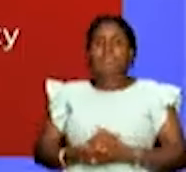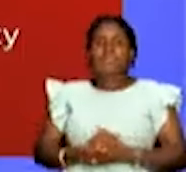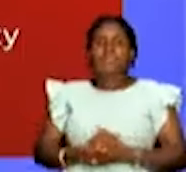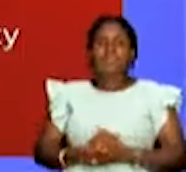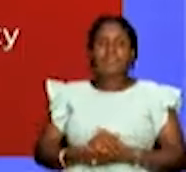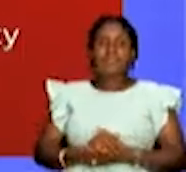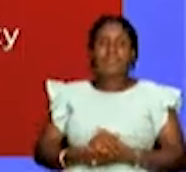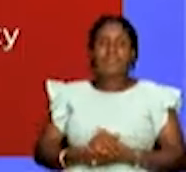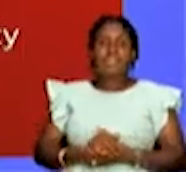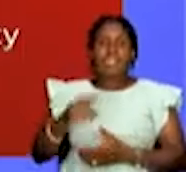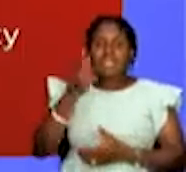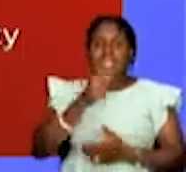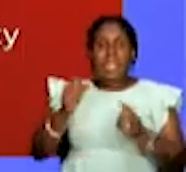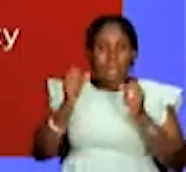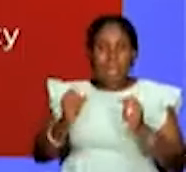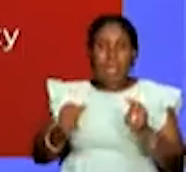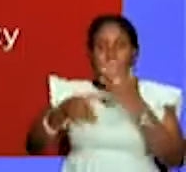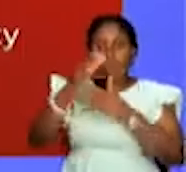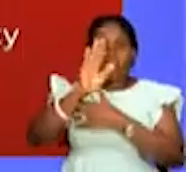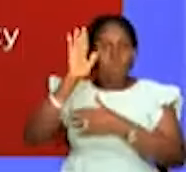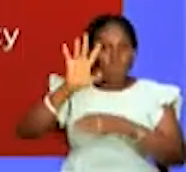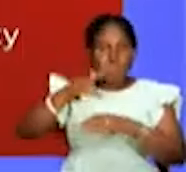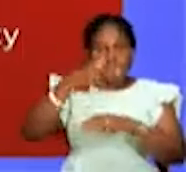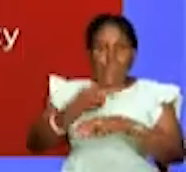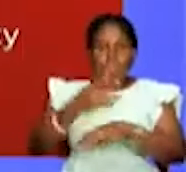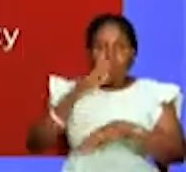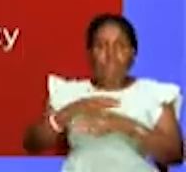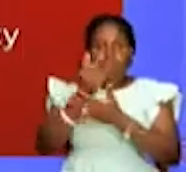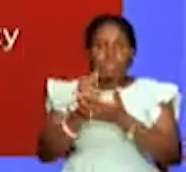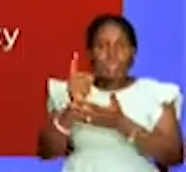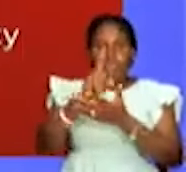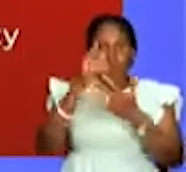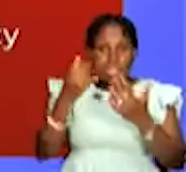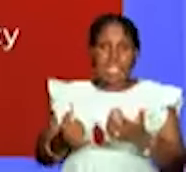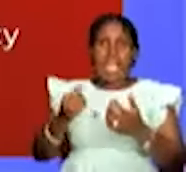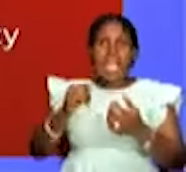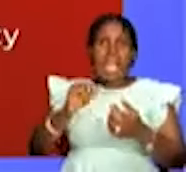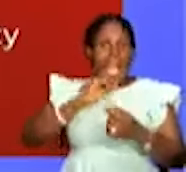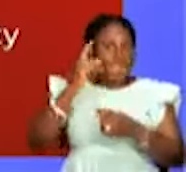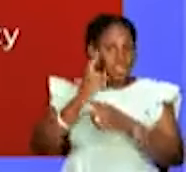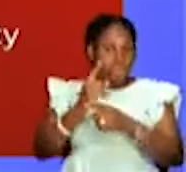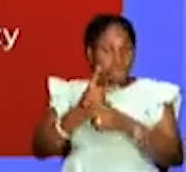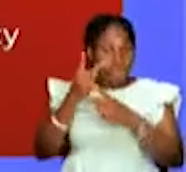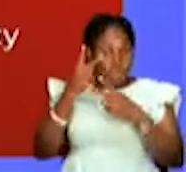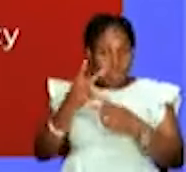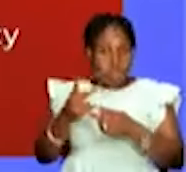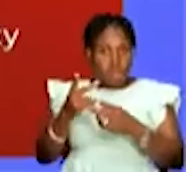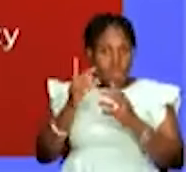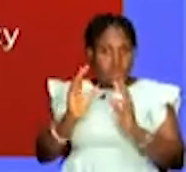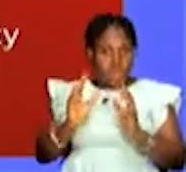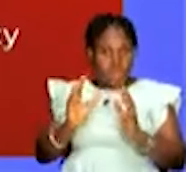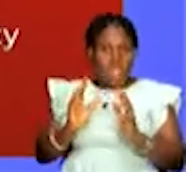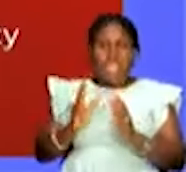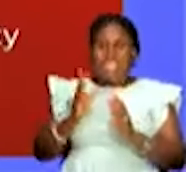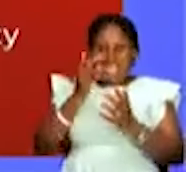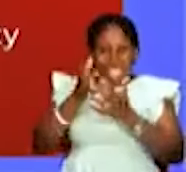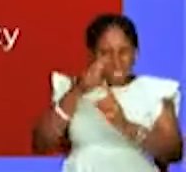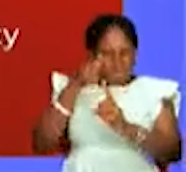The power of God is going to come on someone now. I just saw this. No, no, it's not amen. It's not everybody. There's somebody, the power of